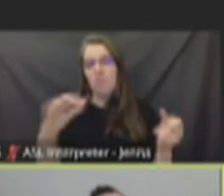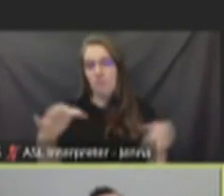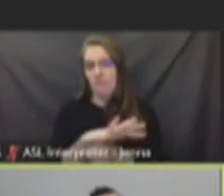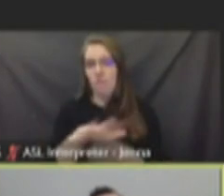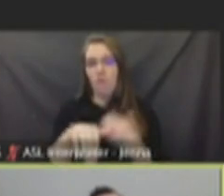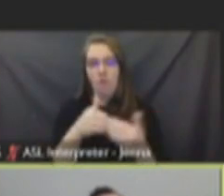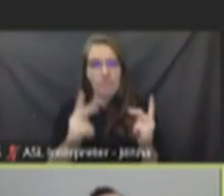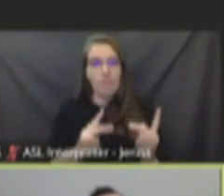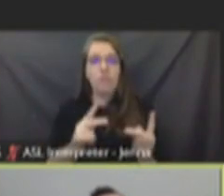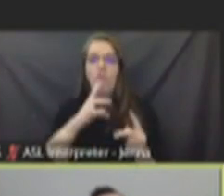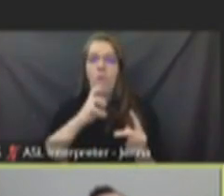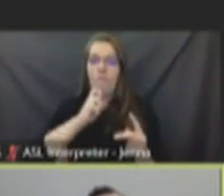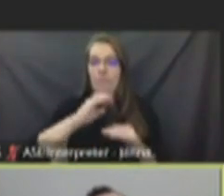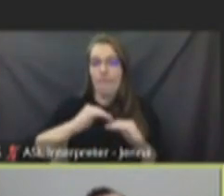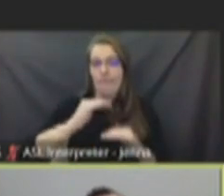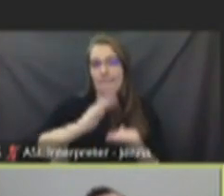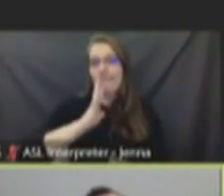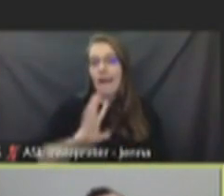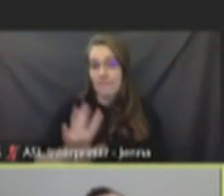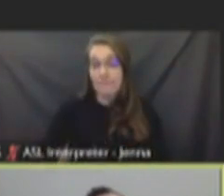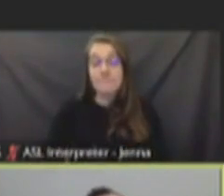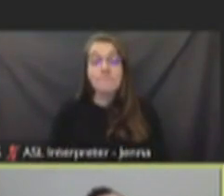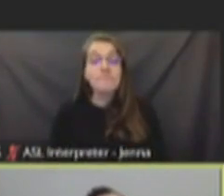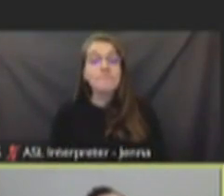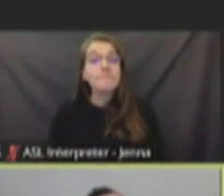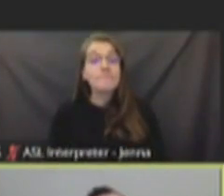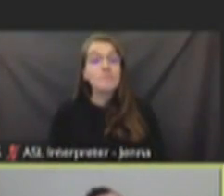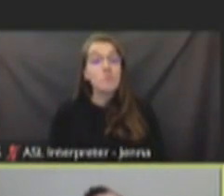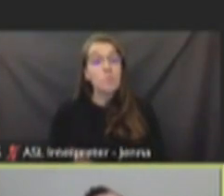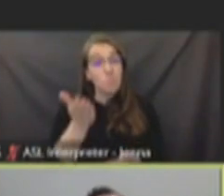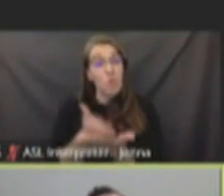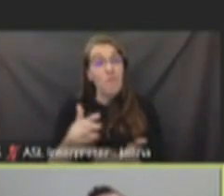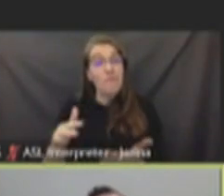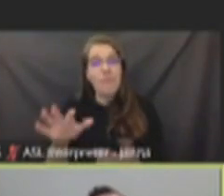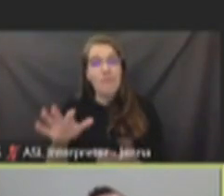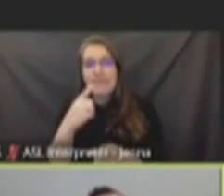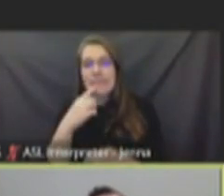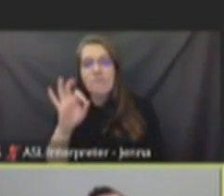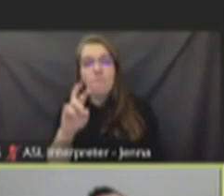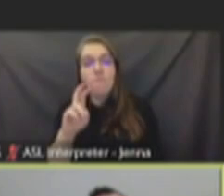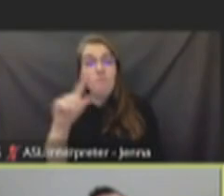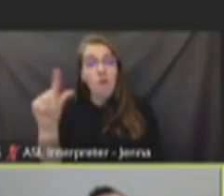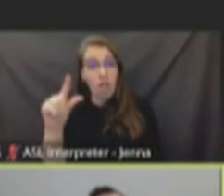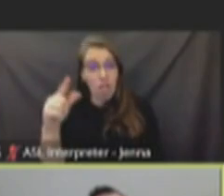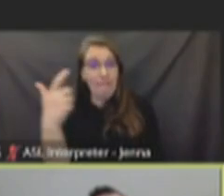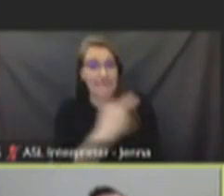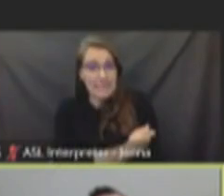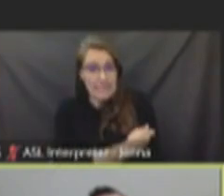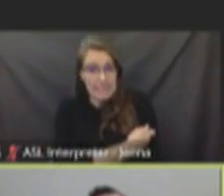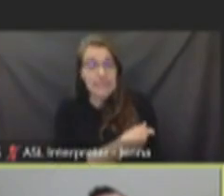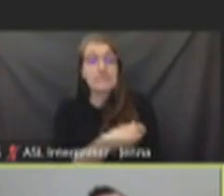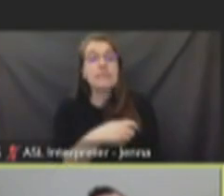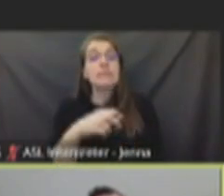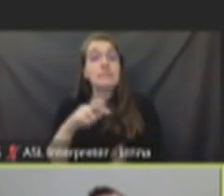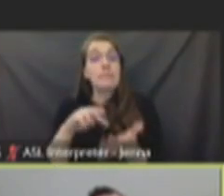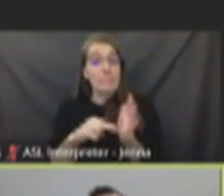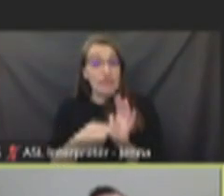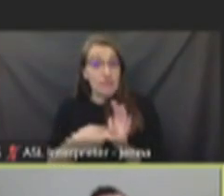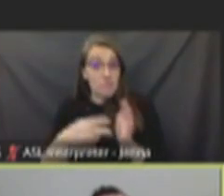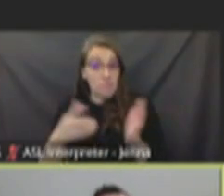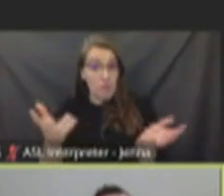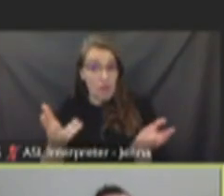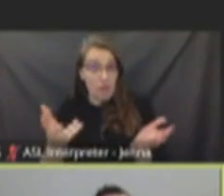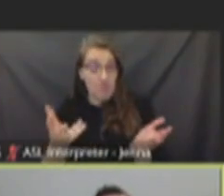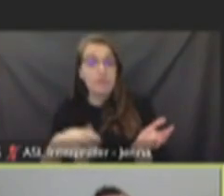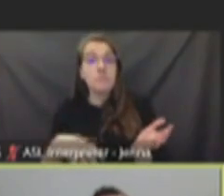5. Proof of full vaccination, which for the purposes of this order, we mean to say